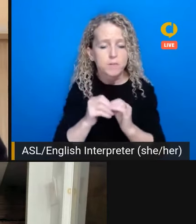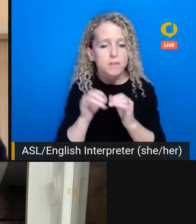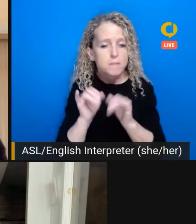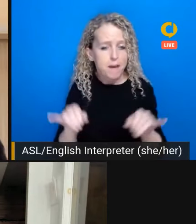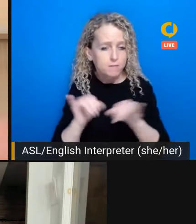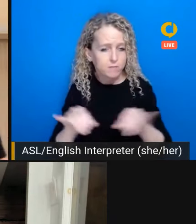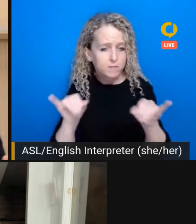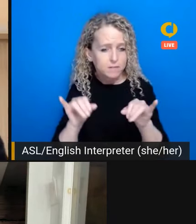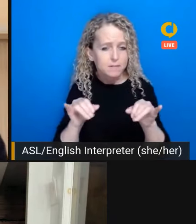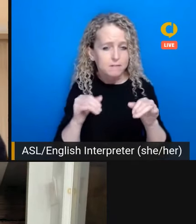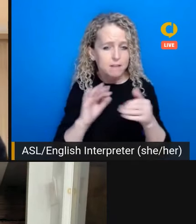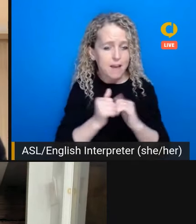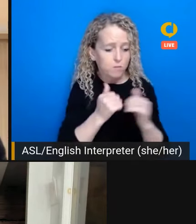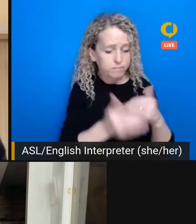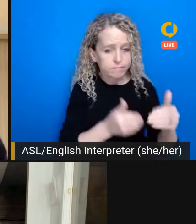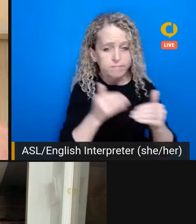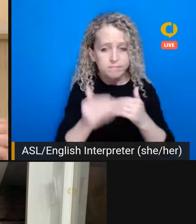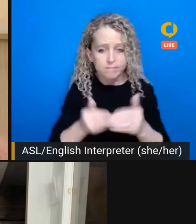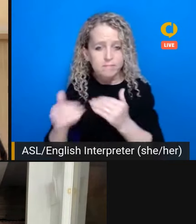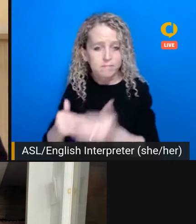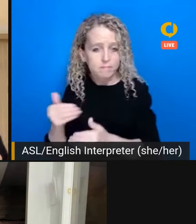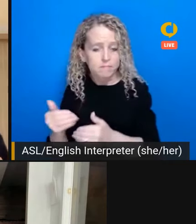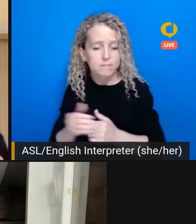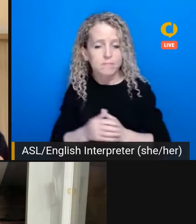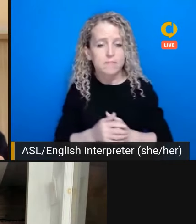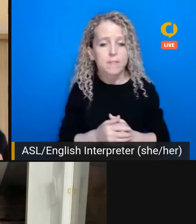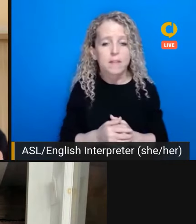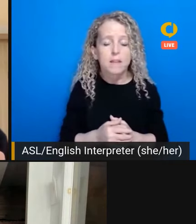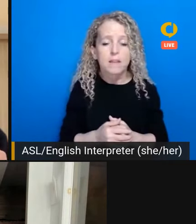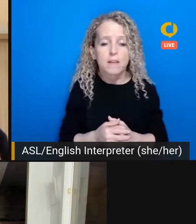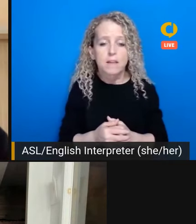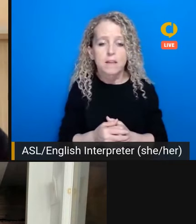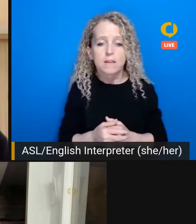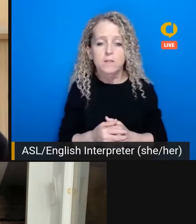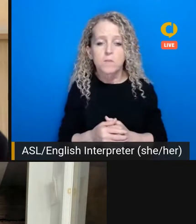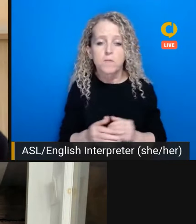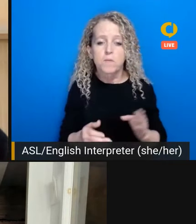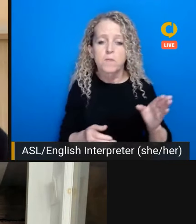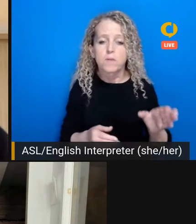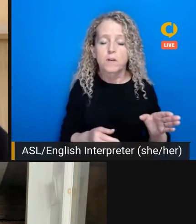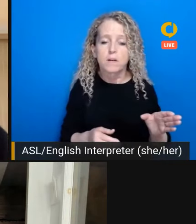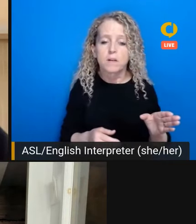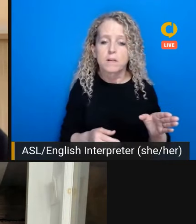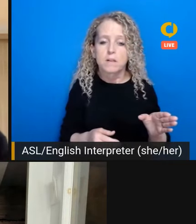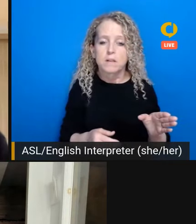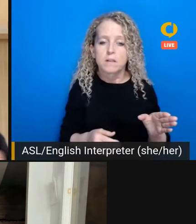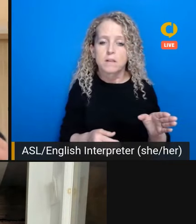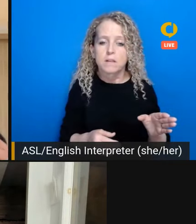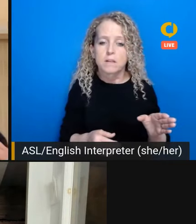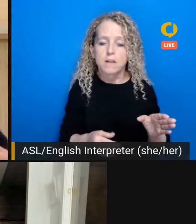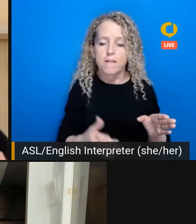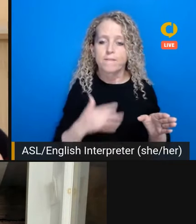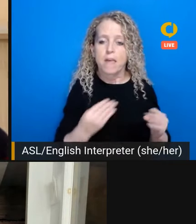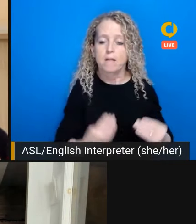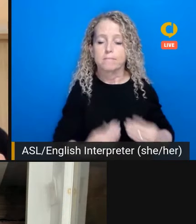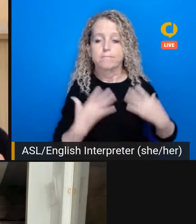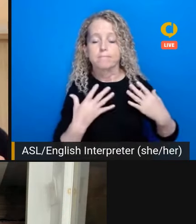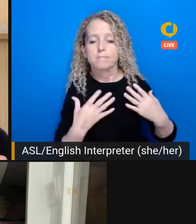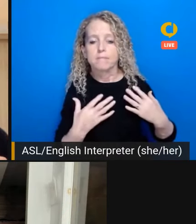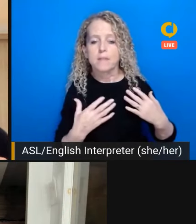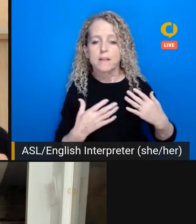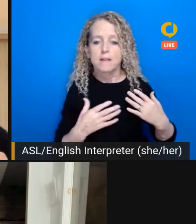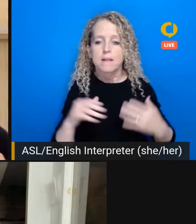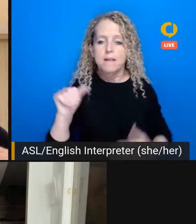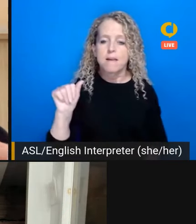algorithms actually, as the name suggests, tries to get inspired and mimic, if you like, how the